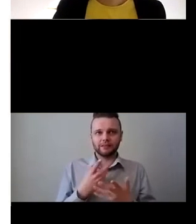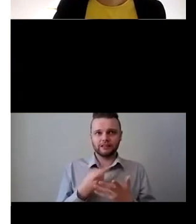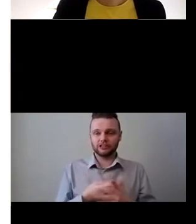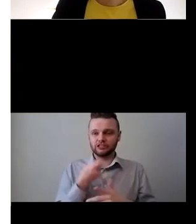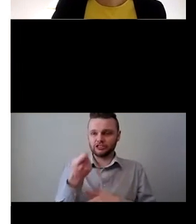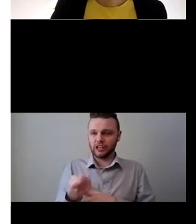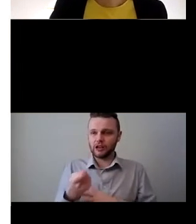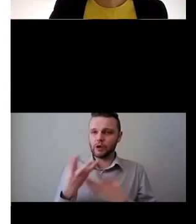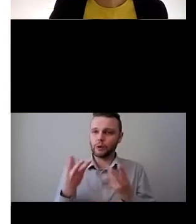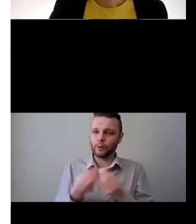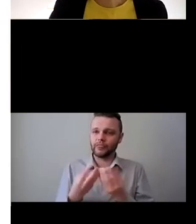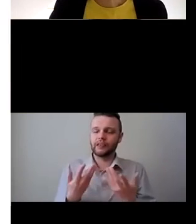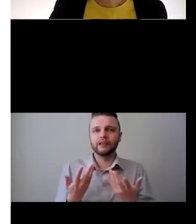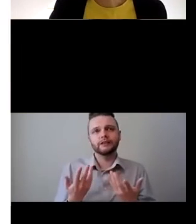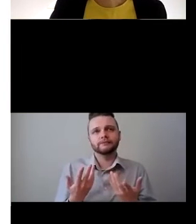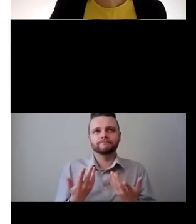without any